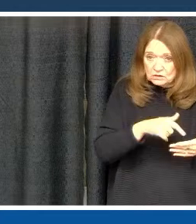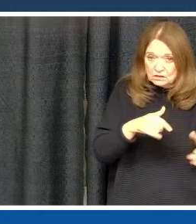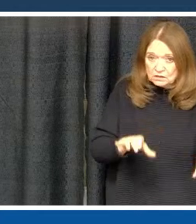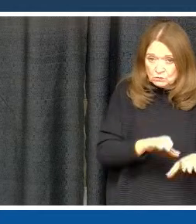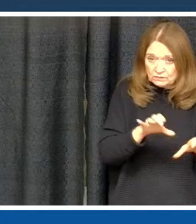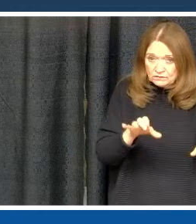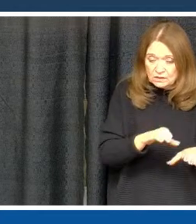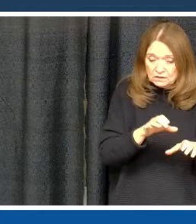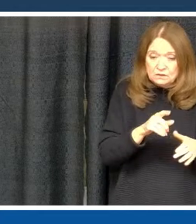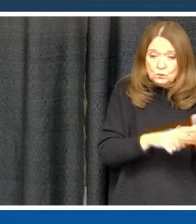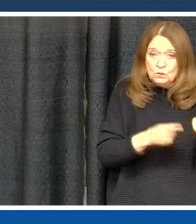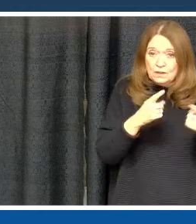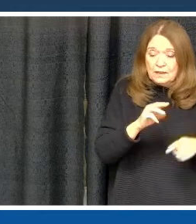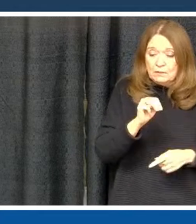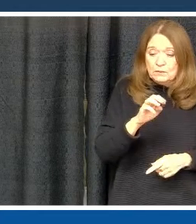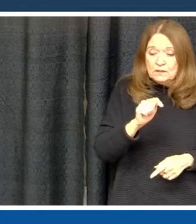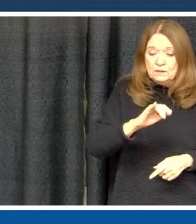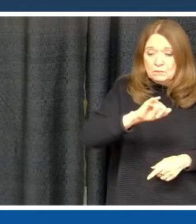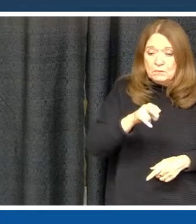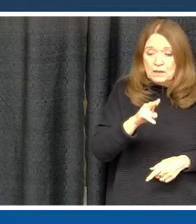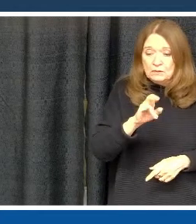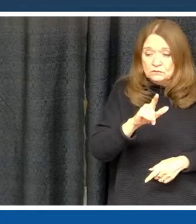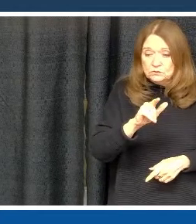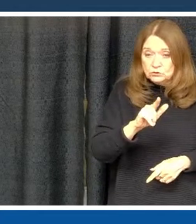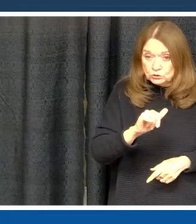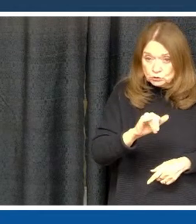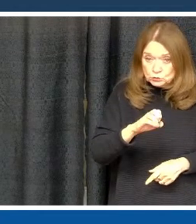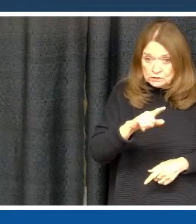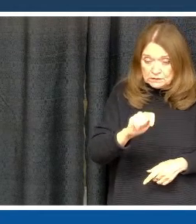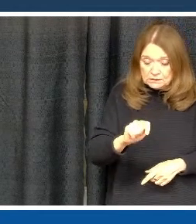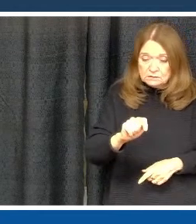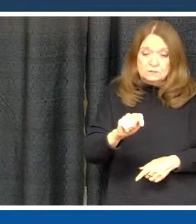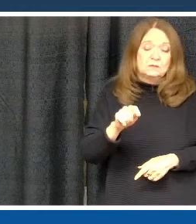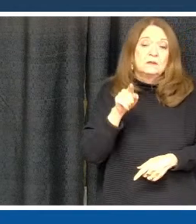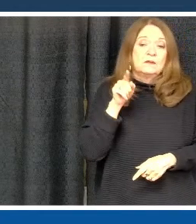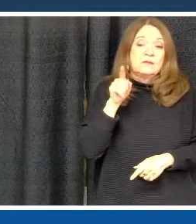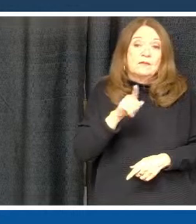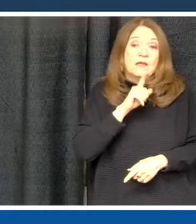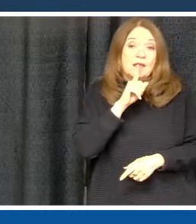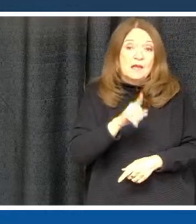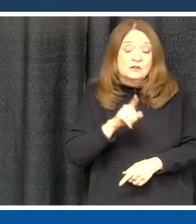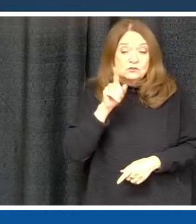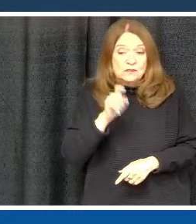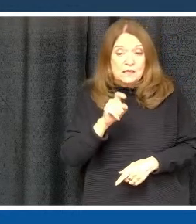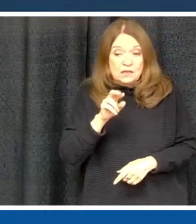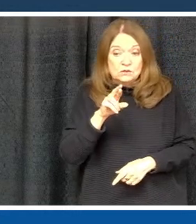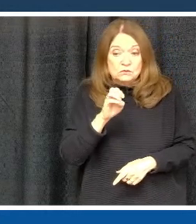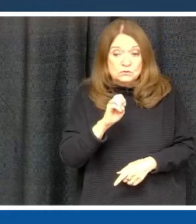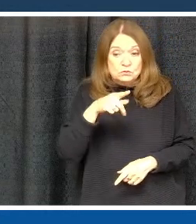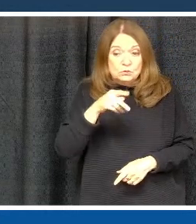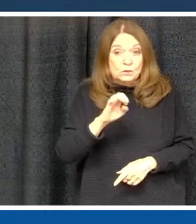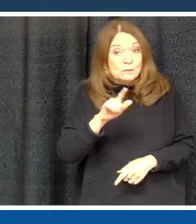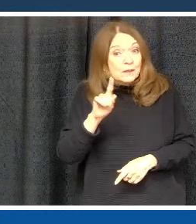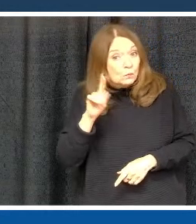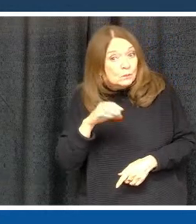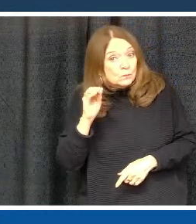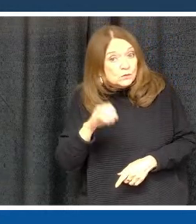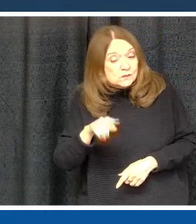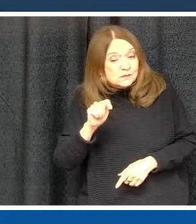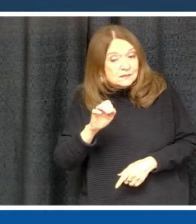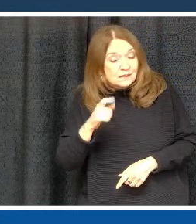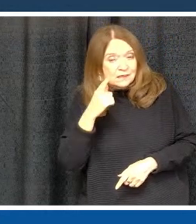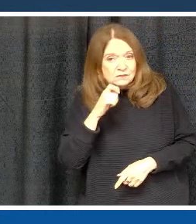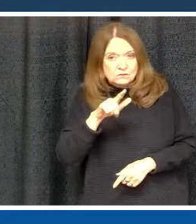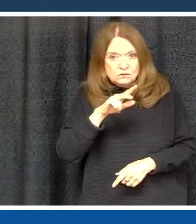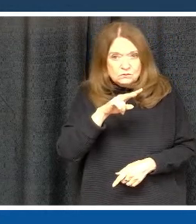that we've had in Mount Juliet, Wilson County, that have tried this. Mount Juliet actually had to repeal a 1% tax because they were 22.5